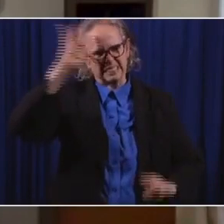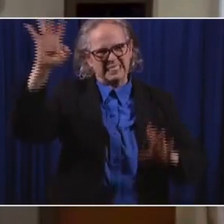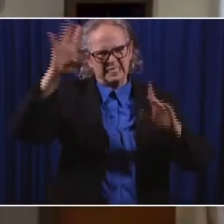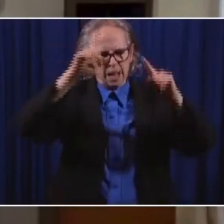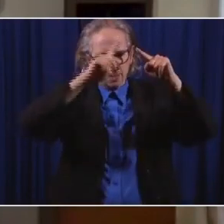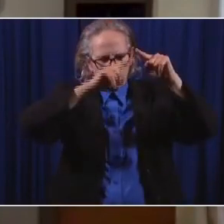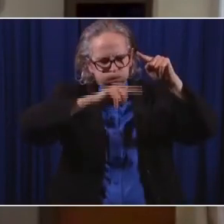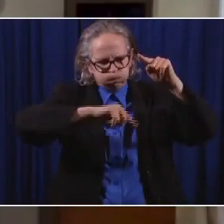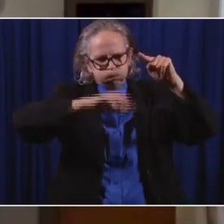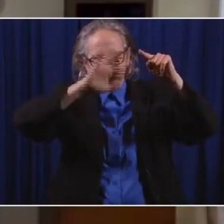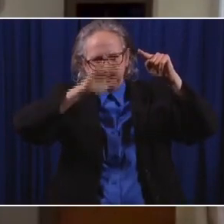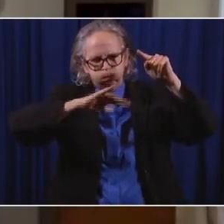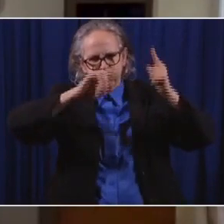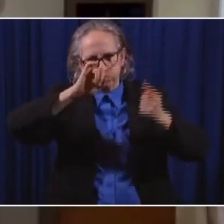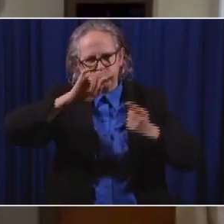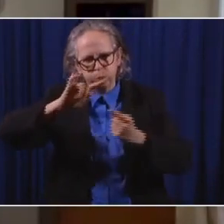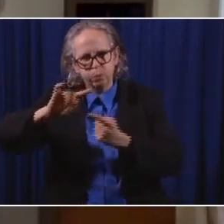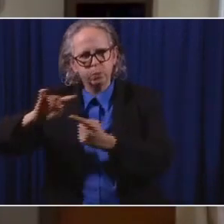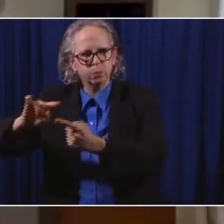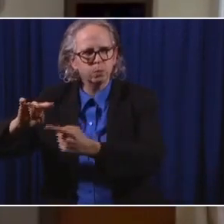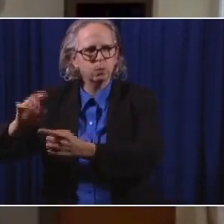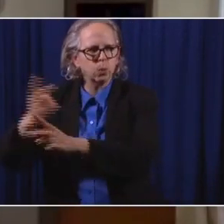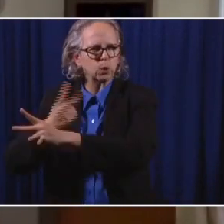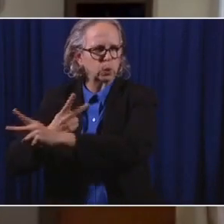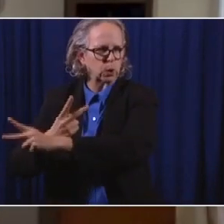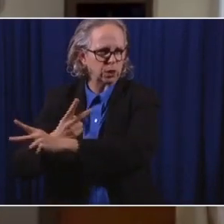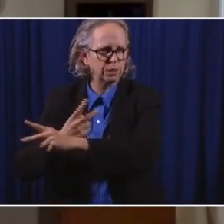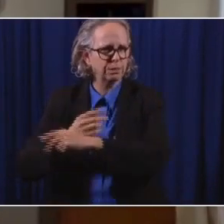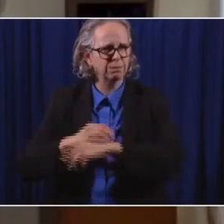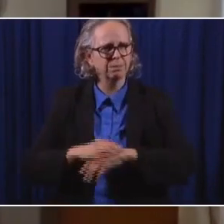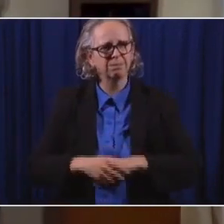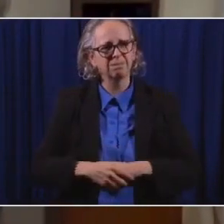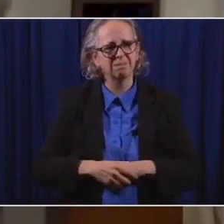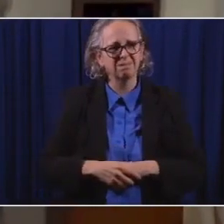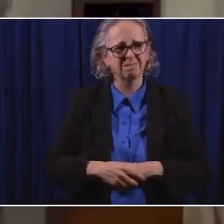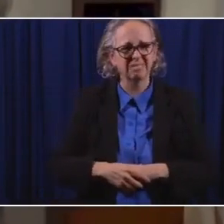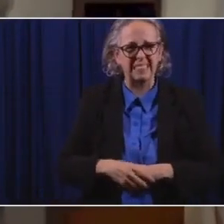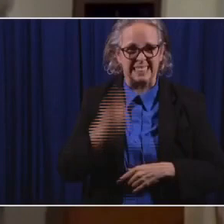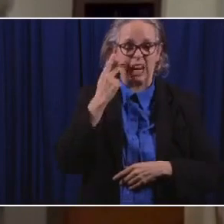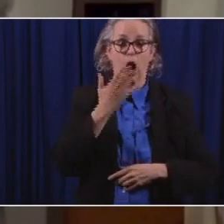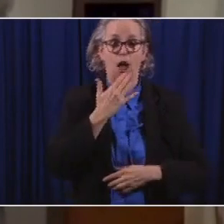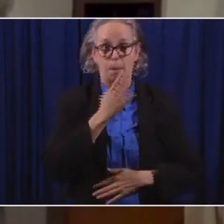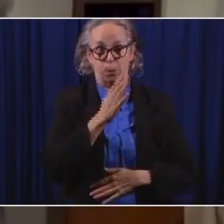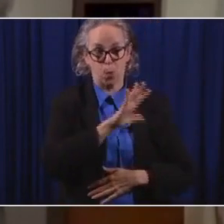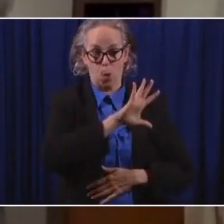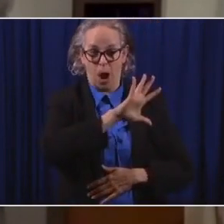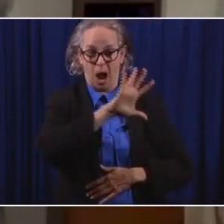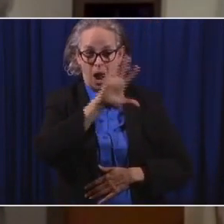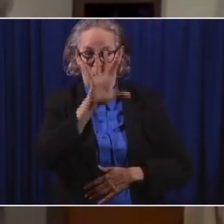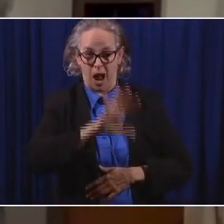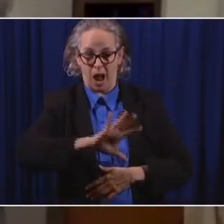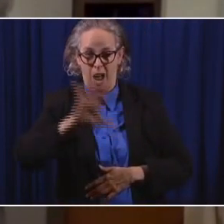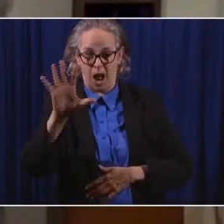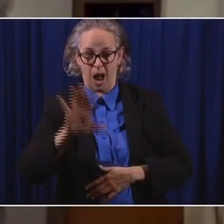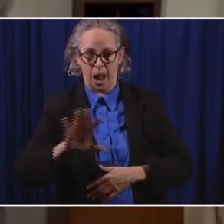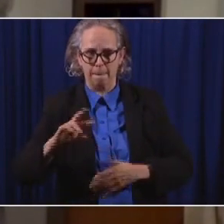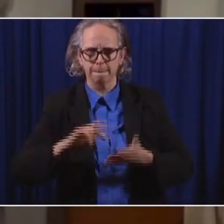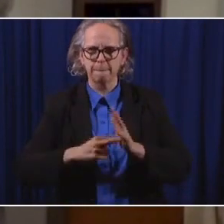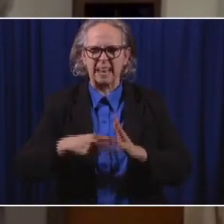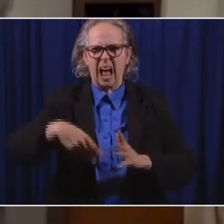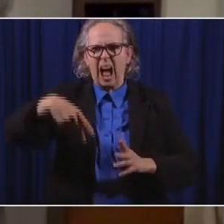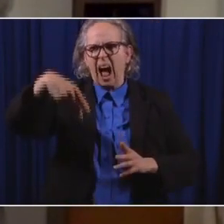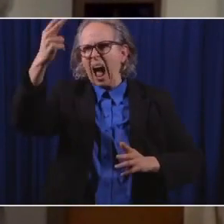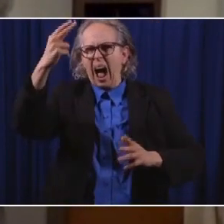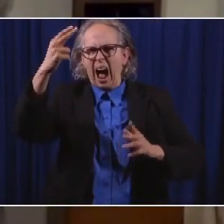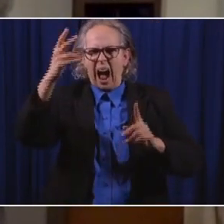Huron. What you see here in the blue, of course, are these the high incident counties. So as I said